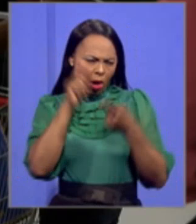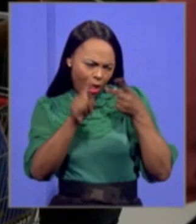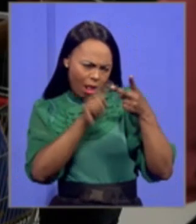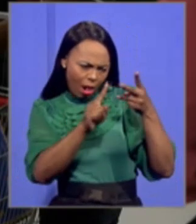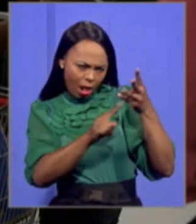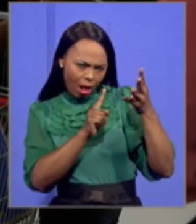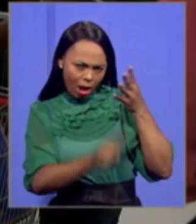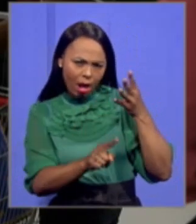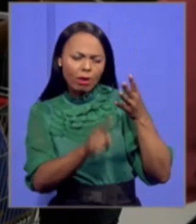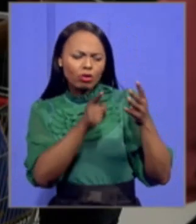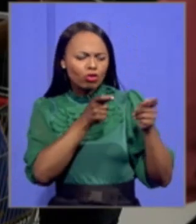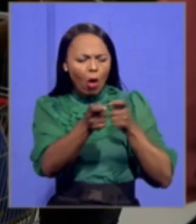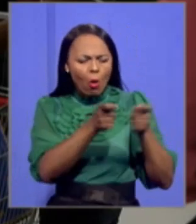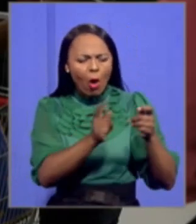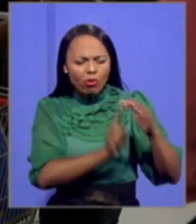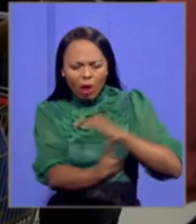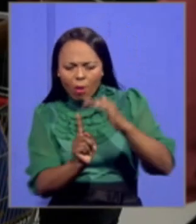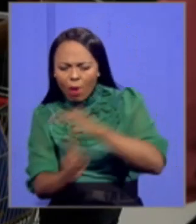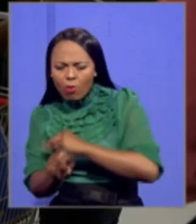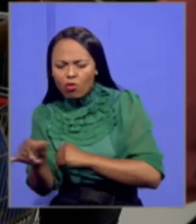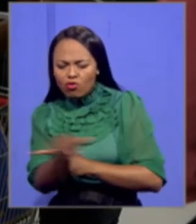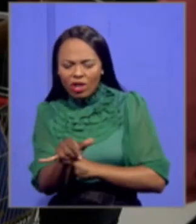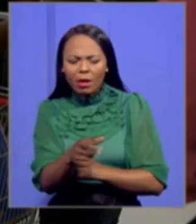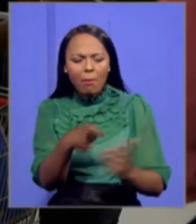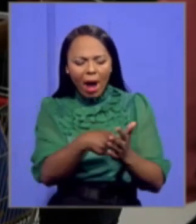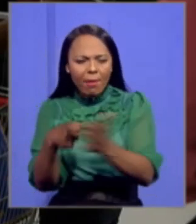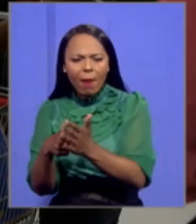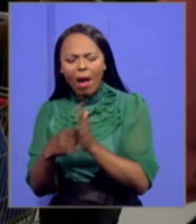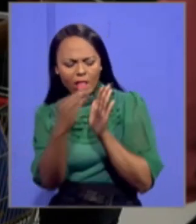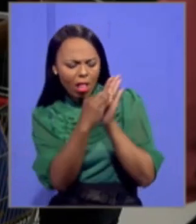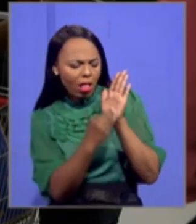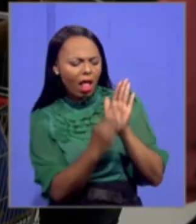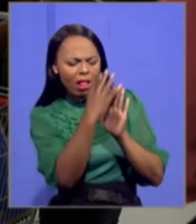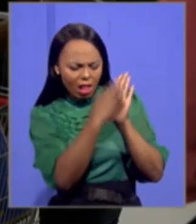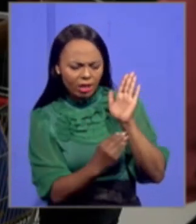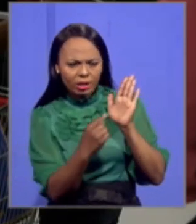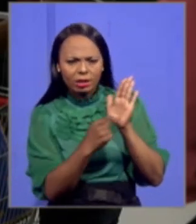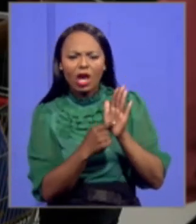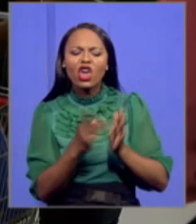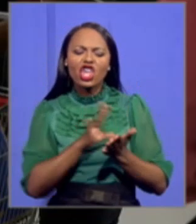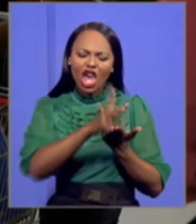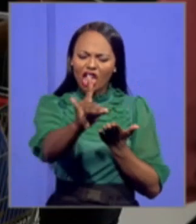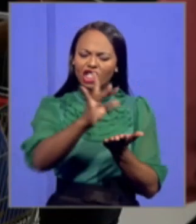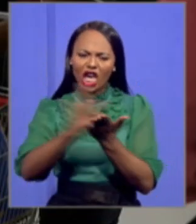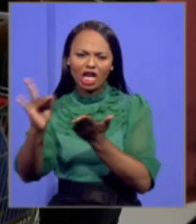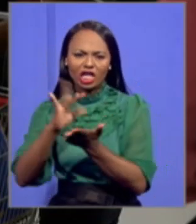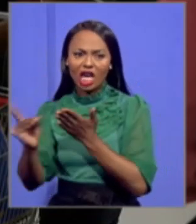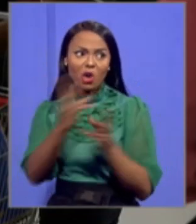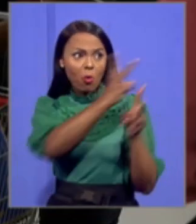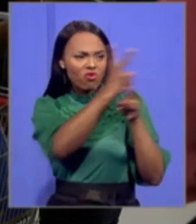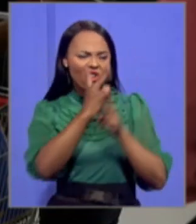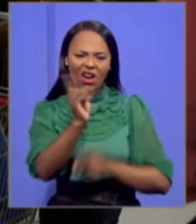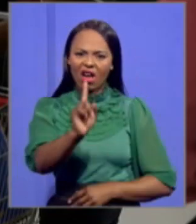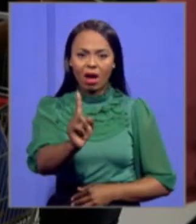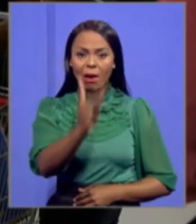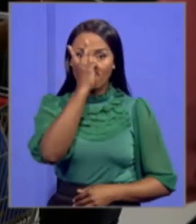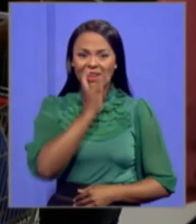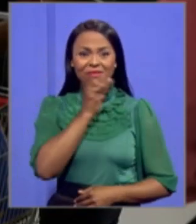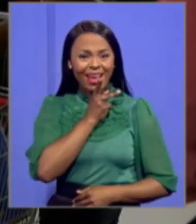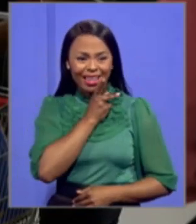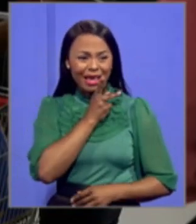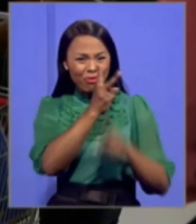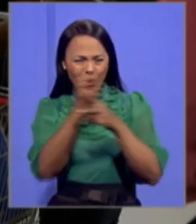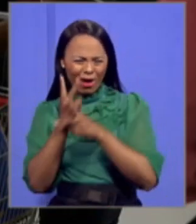tsena ko shopong e feng le feng ka reka eng le eng ke setse ke ngwadile fatshe and ko reka ka cash a ko reka ka sekoloto ka one Black Friday le sekoloto